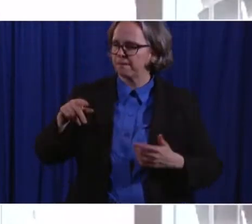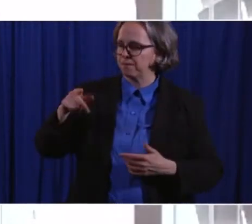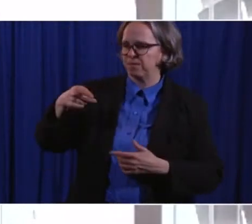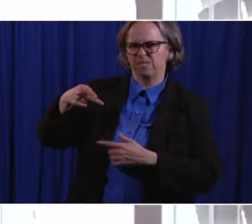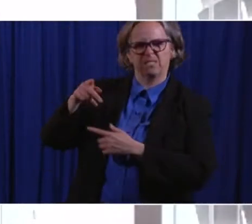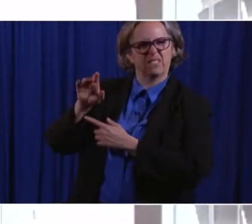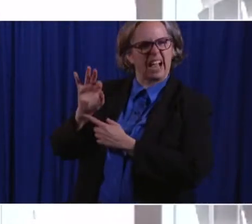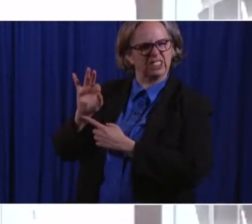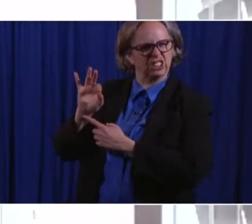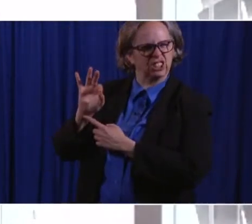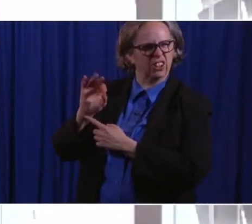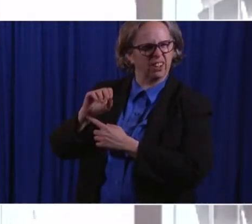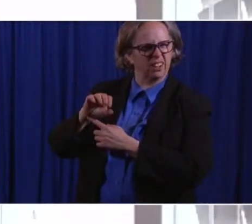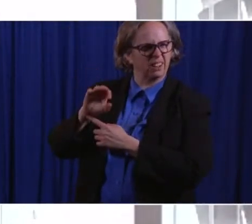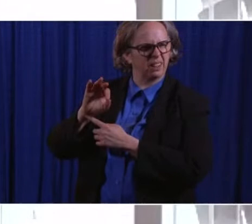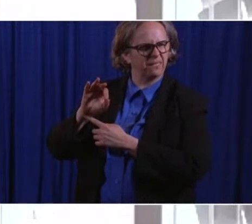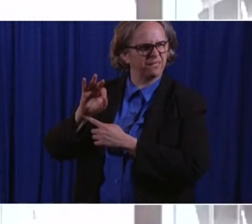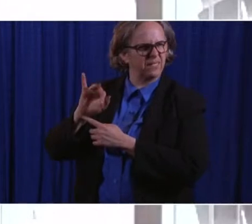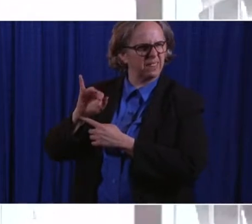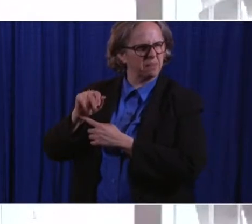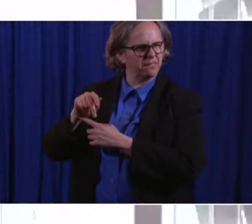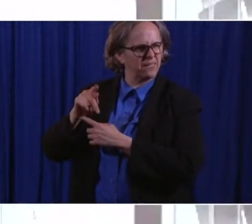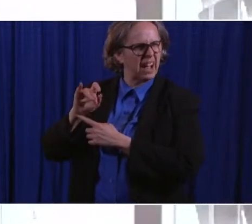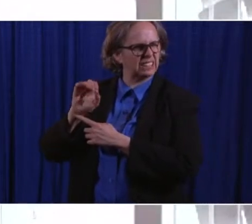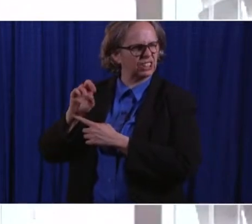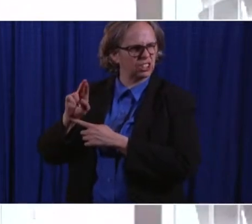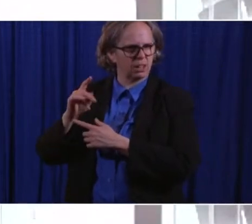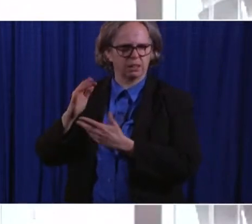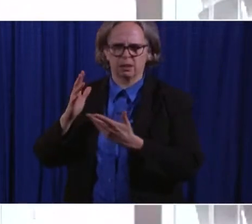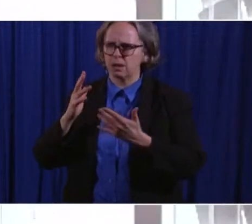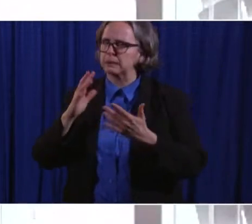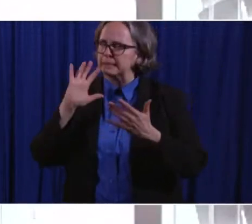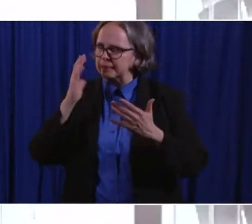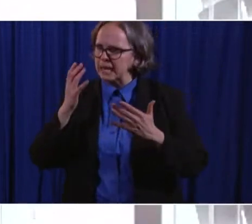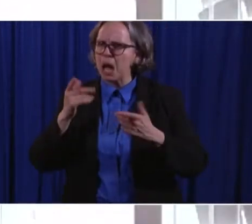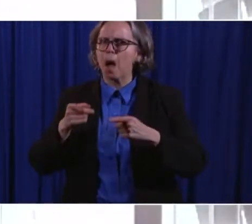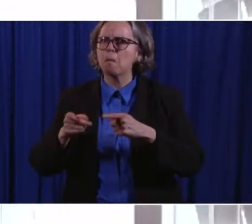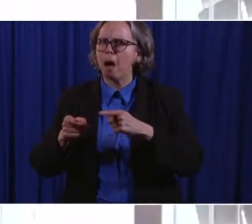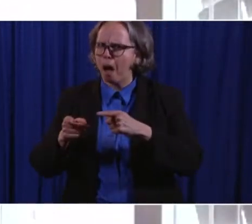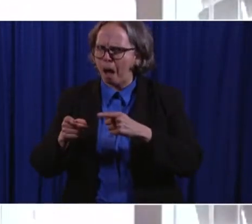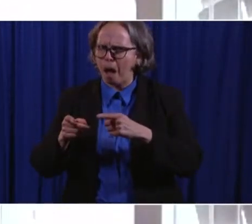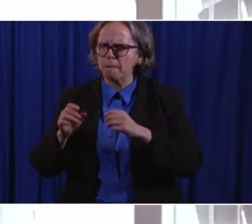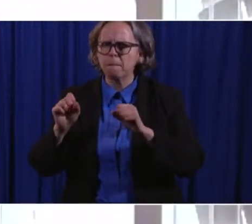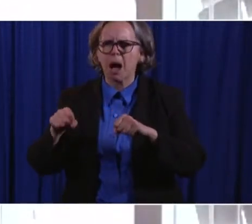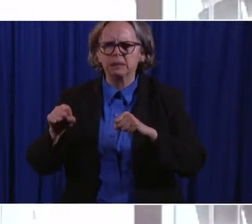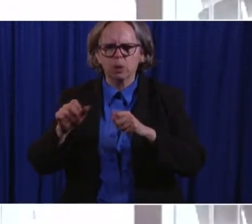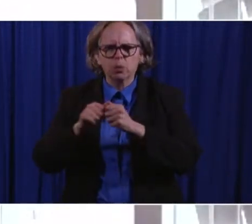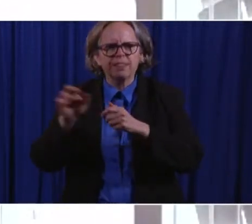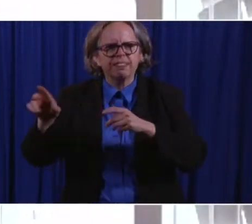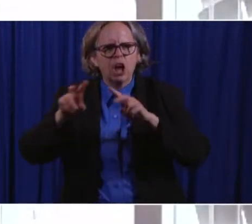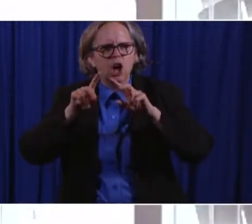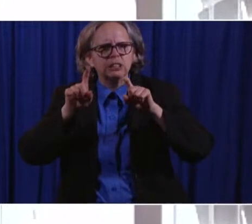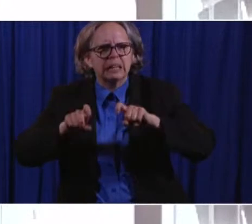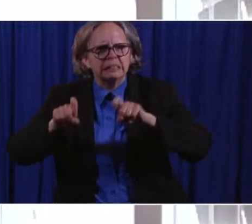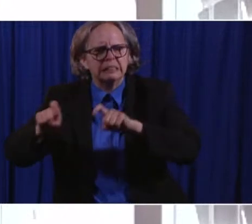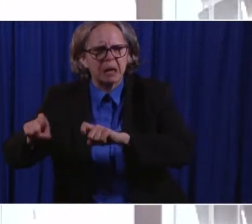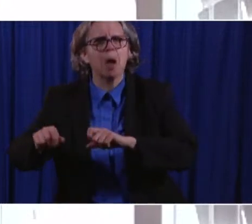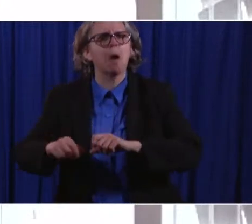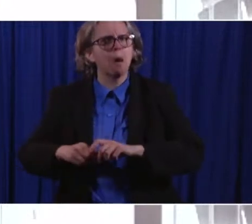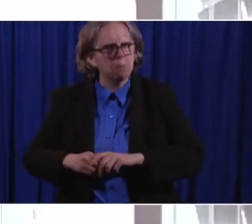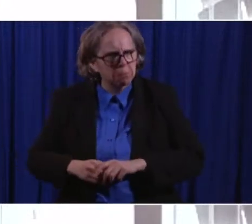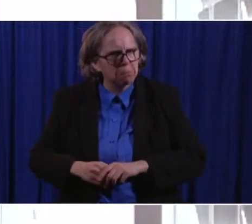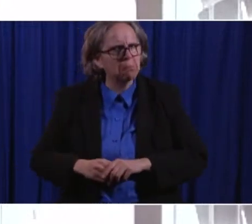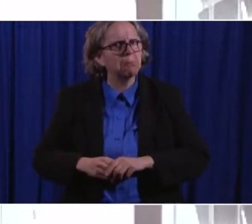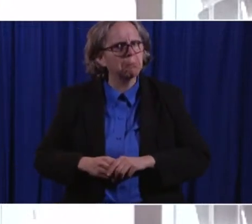reporting some very favorable information about the trials involving adolescents.